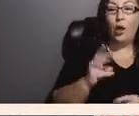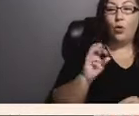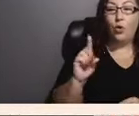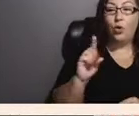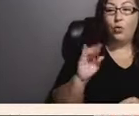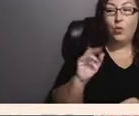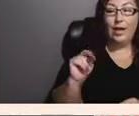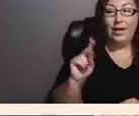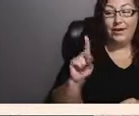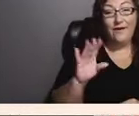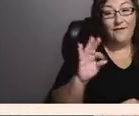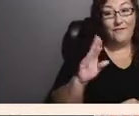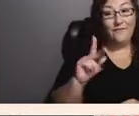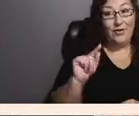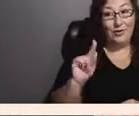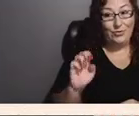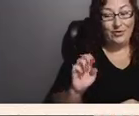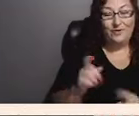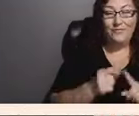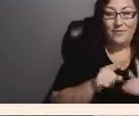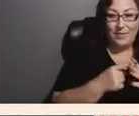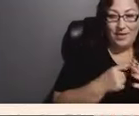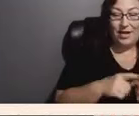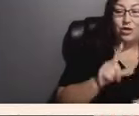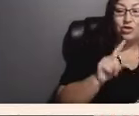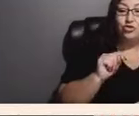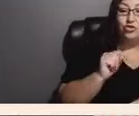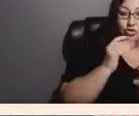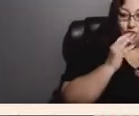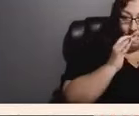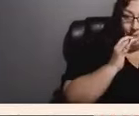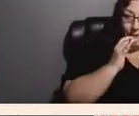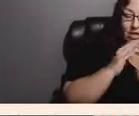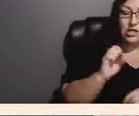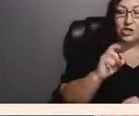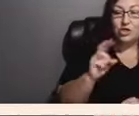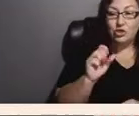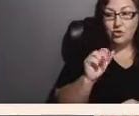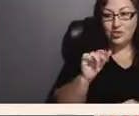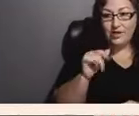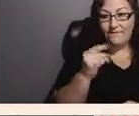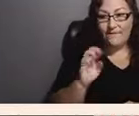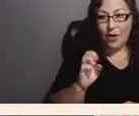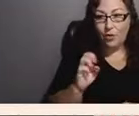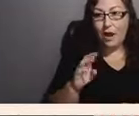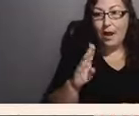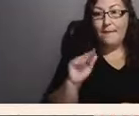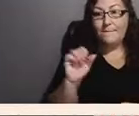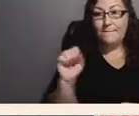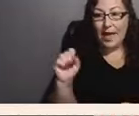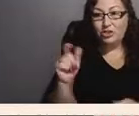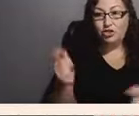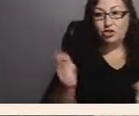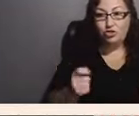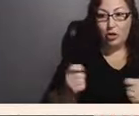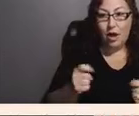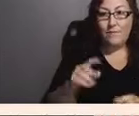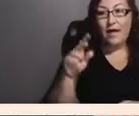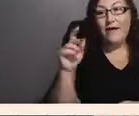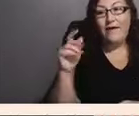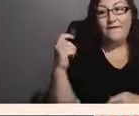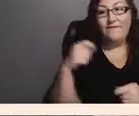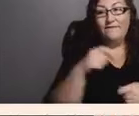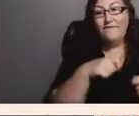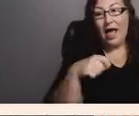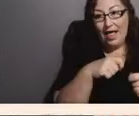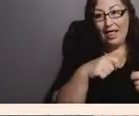the top, here we go. Trumpet, sousaphone, bass drum, violin, flute. Let's add